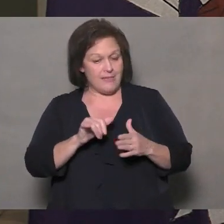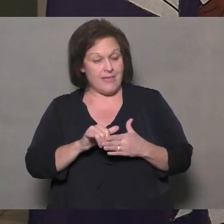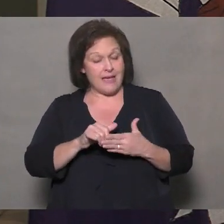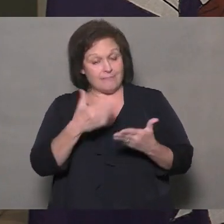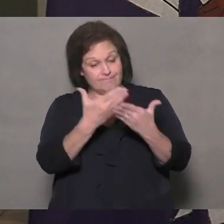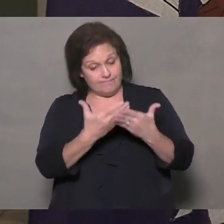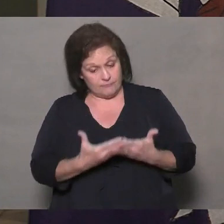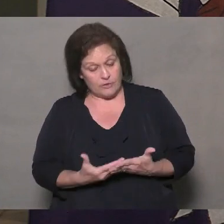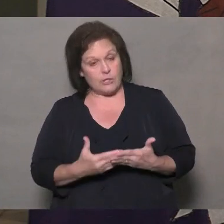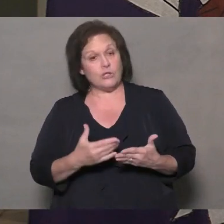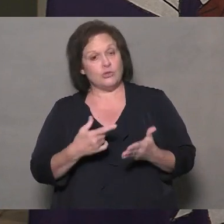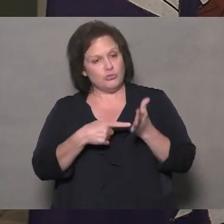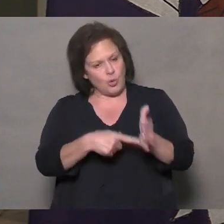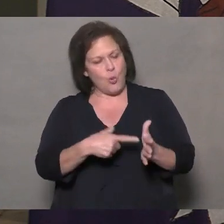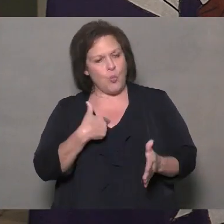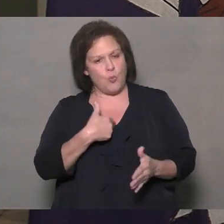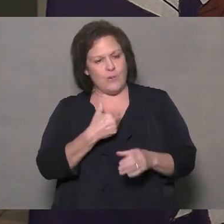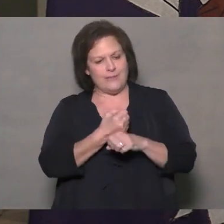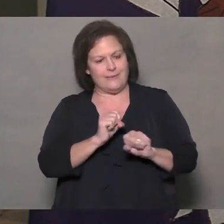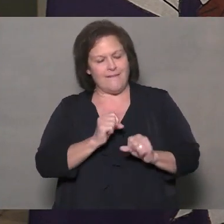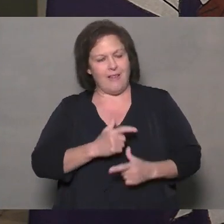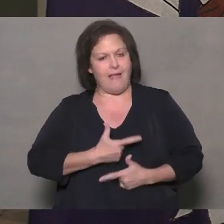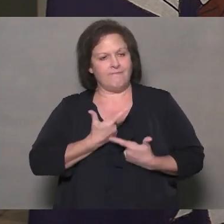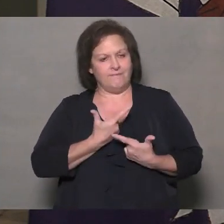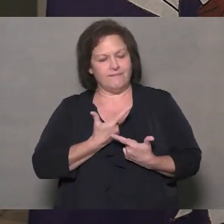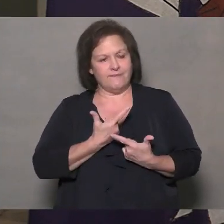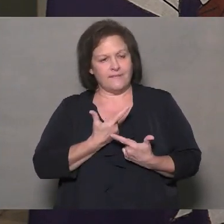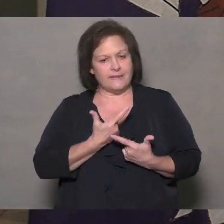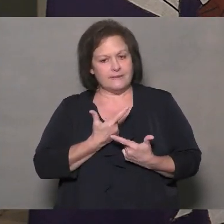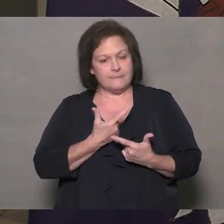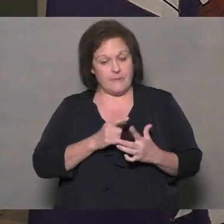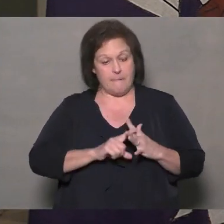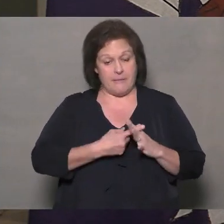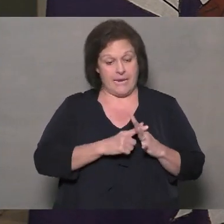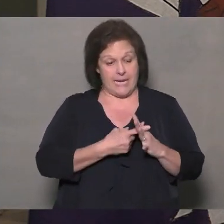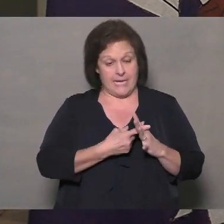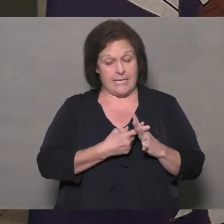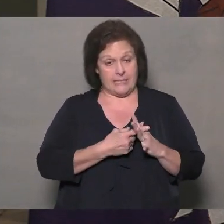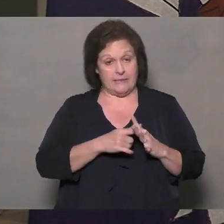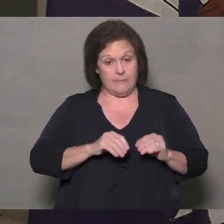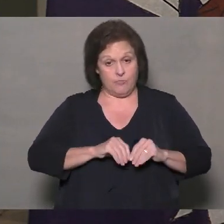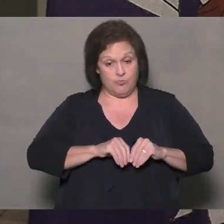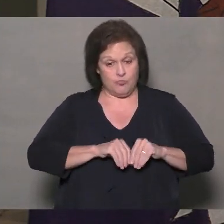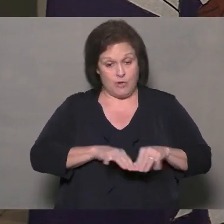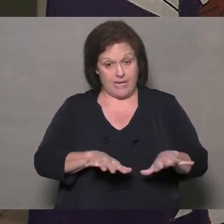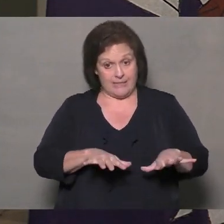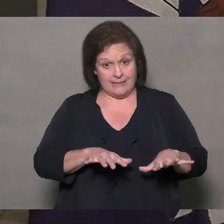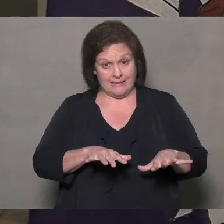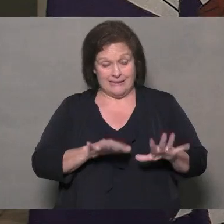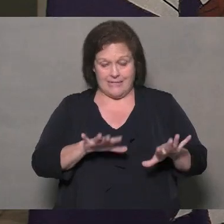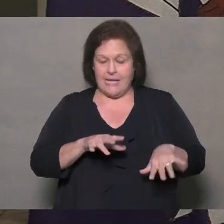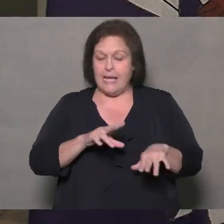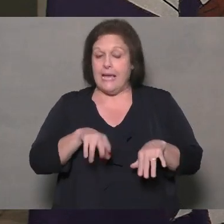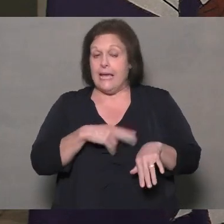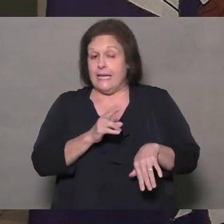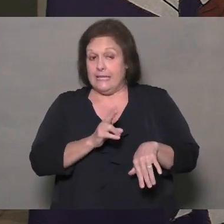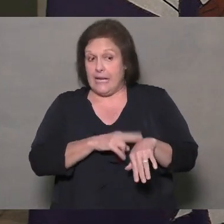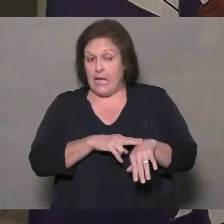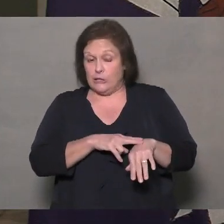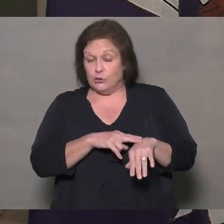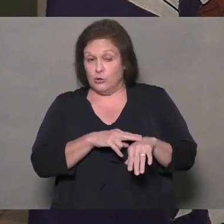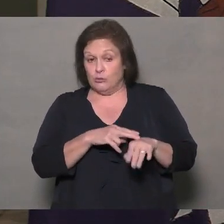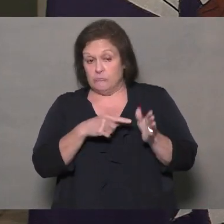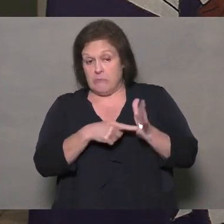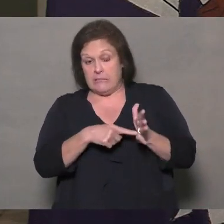we saved lives. At the beginning of this pandemic, national models were